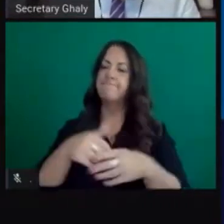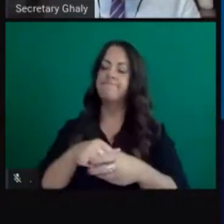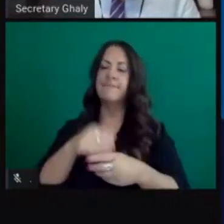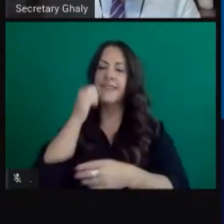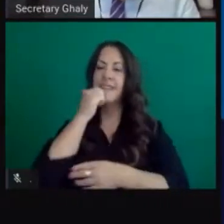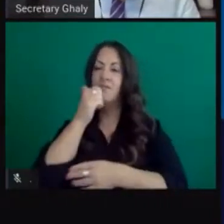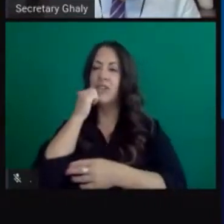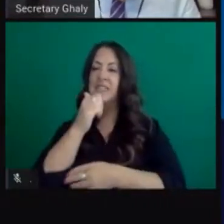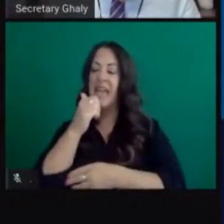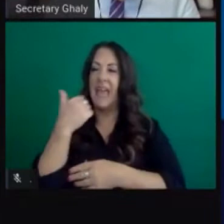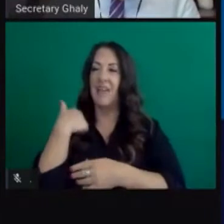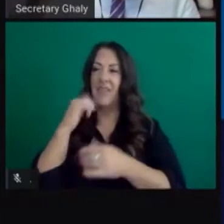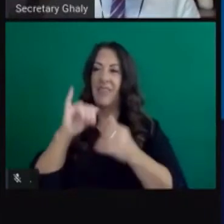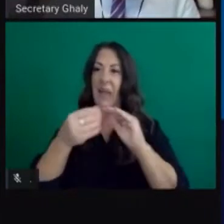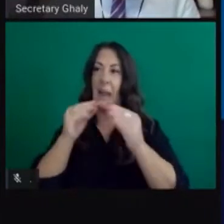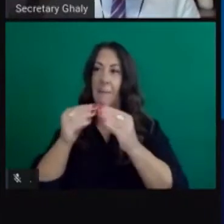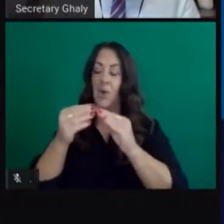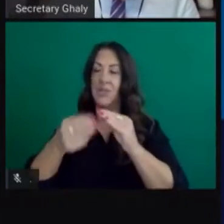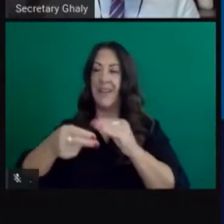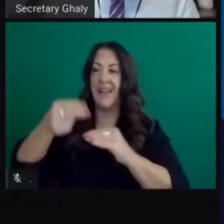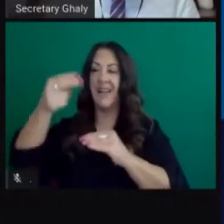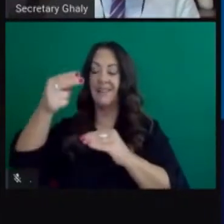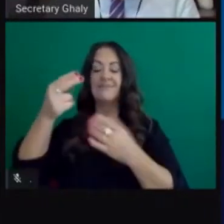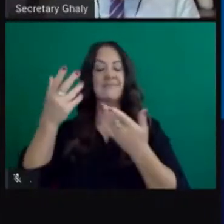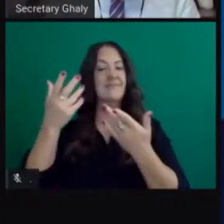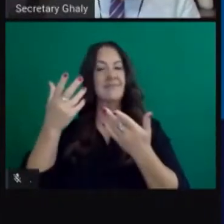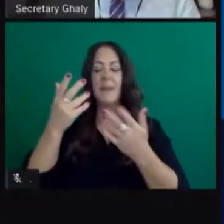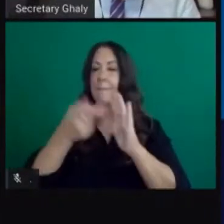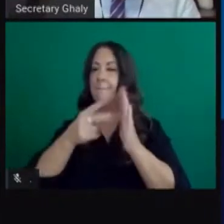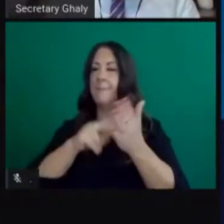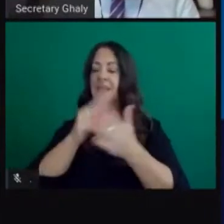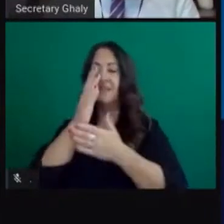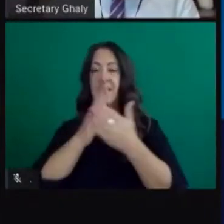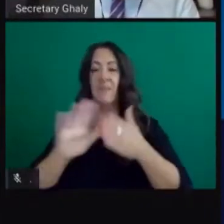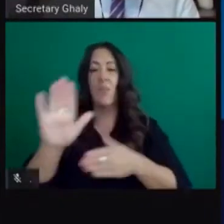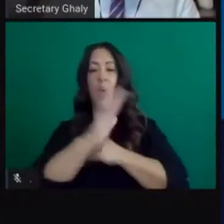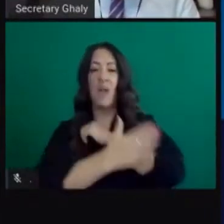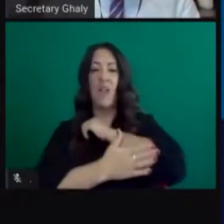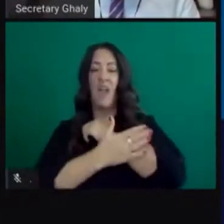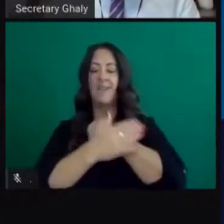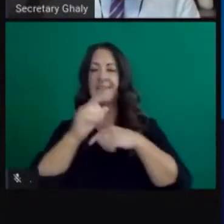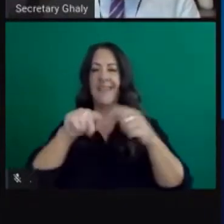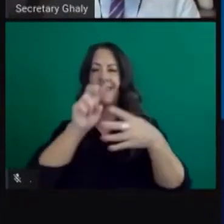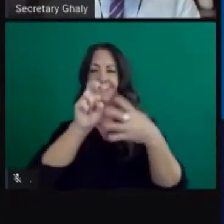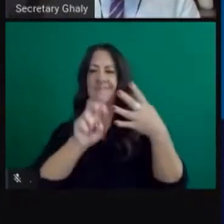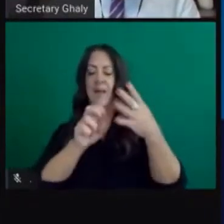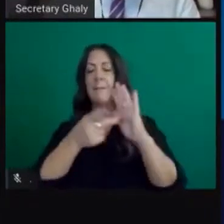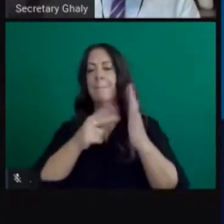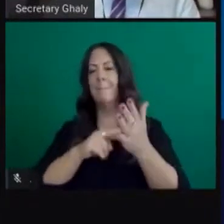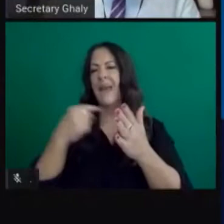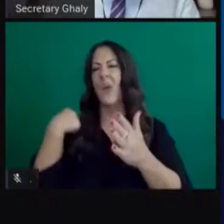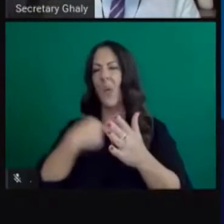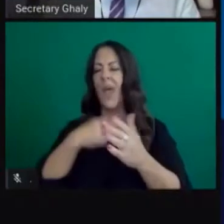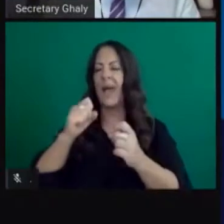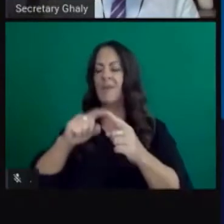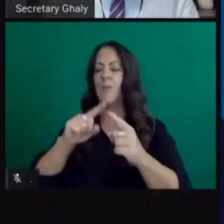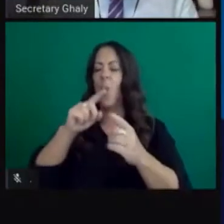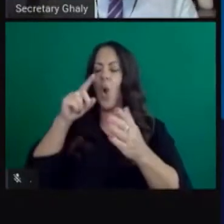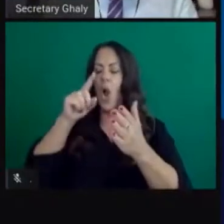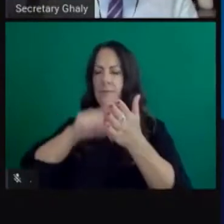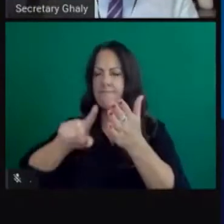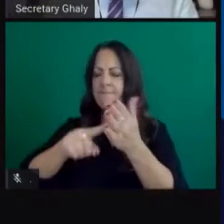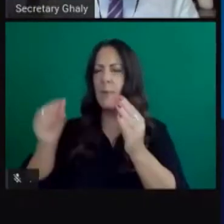certainly challenge our county's ability and our statewide ability to do the right disease investigation and contact tracing.